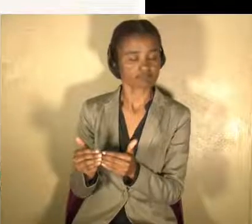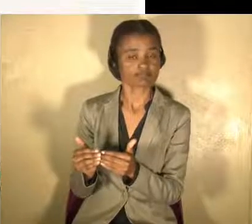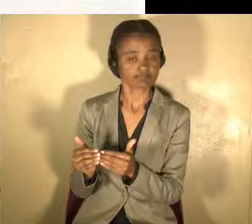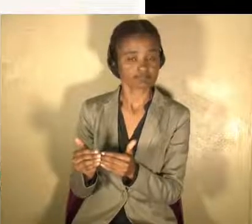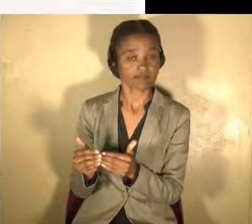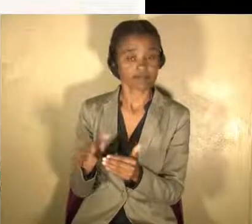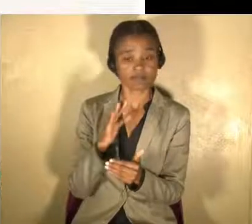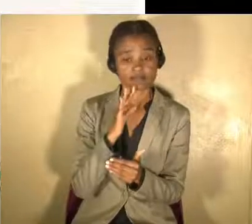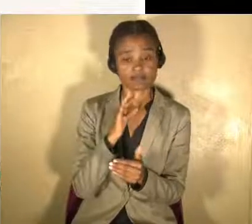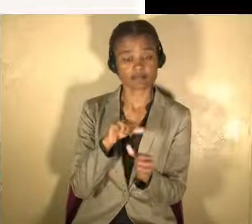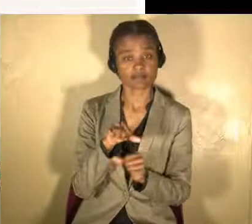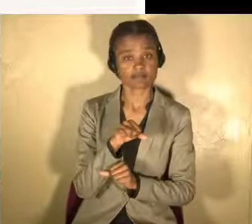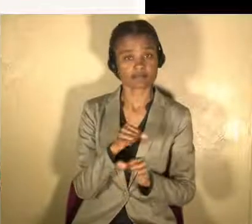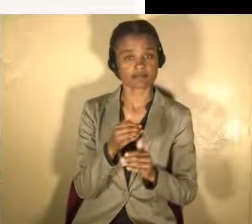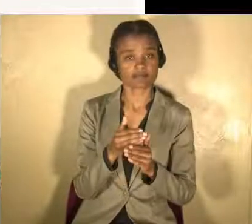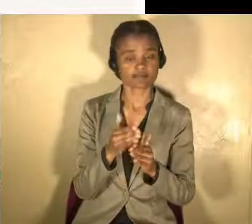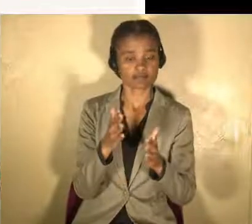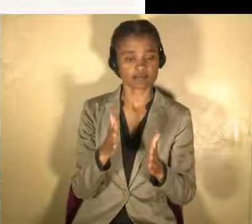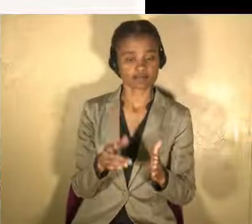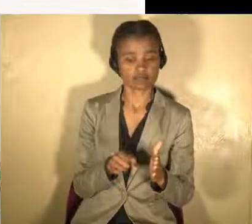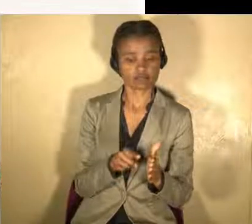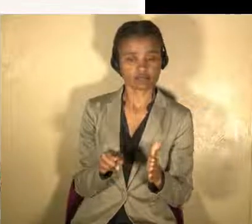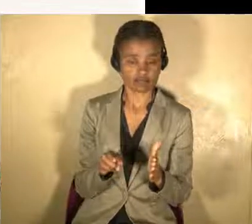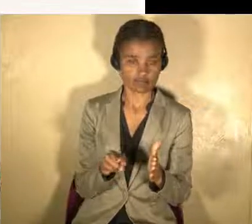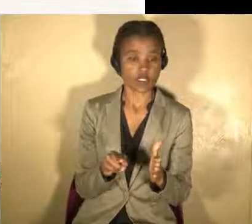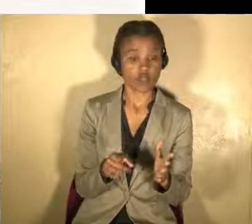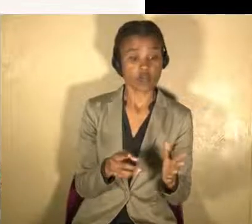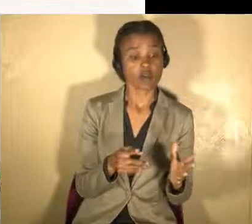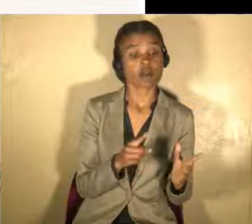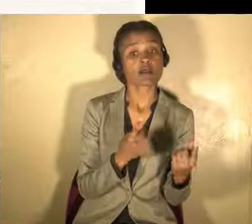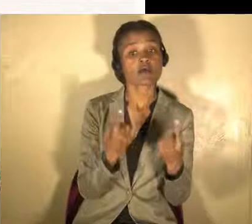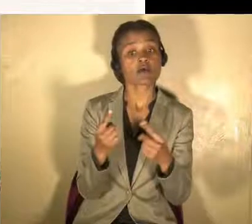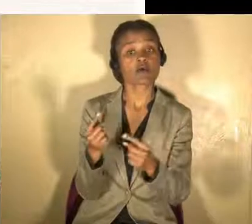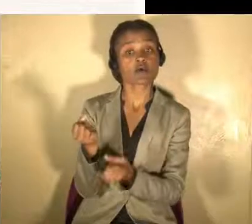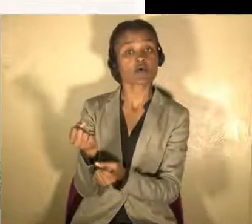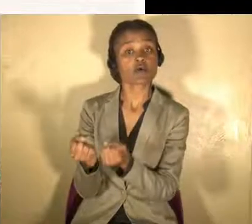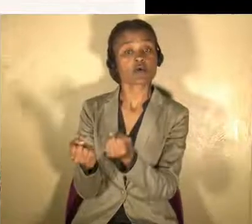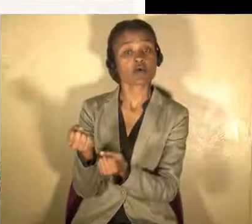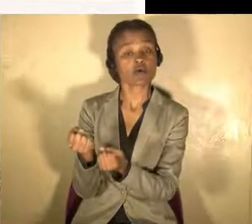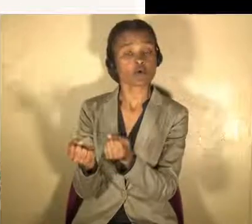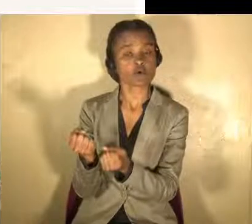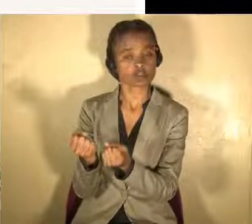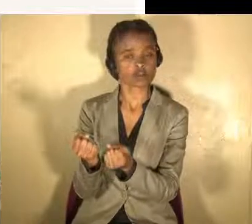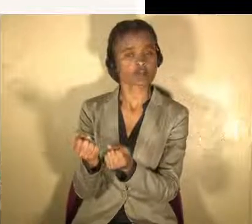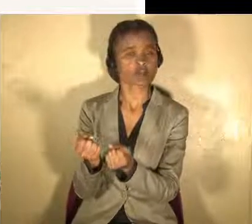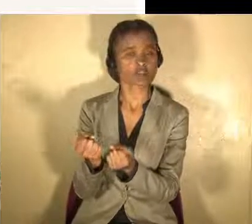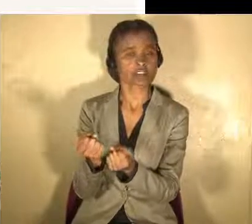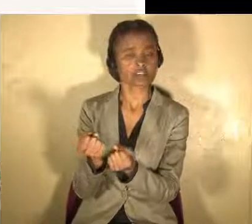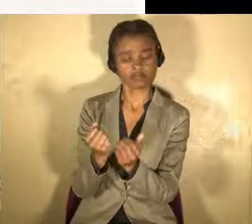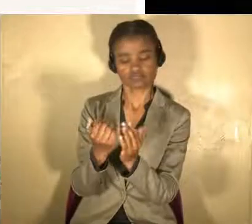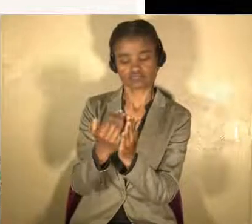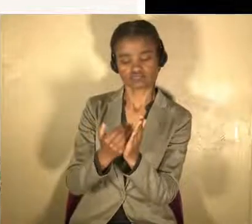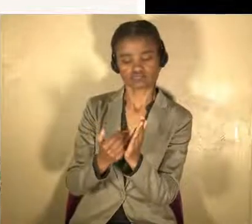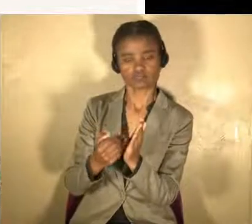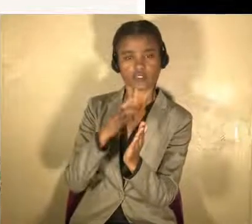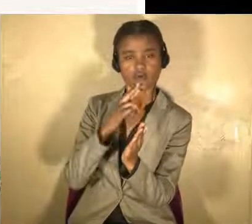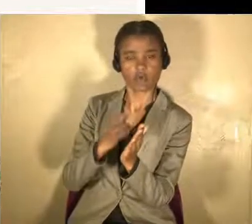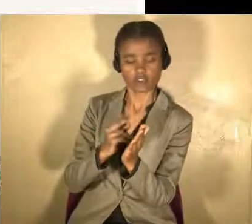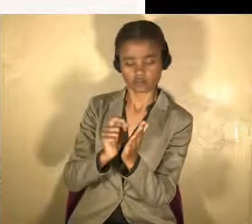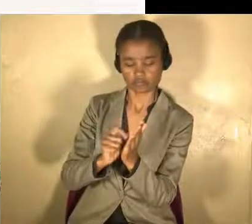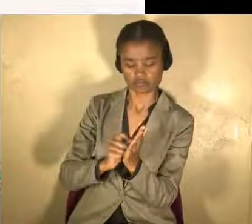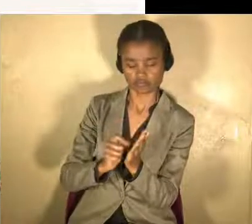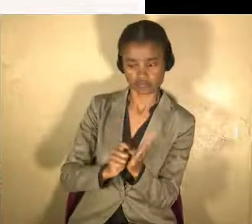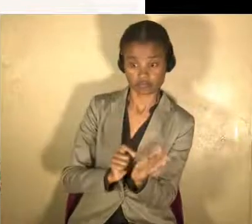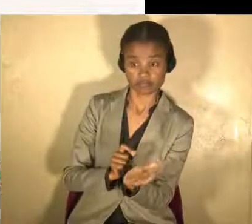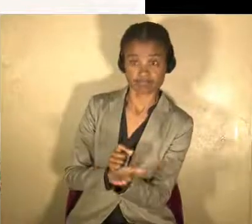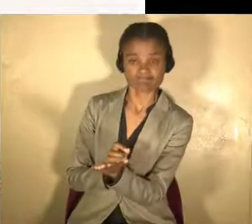be required to appear before the court with a comprehensive report on good